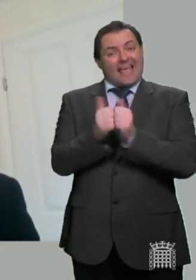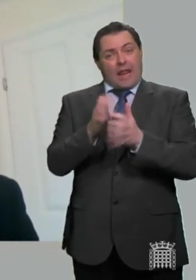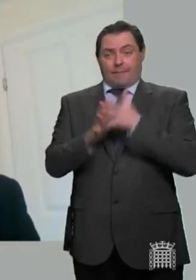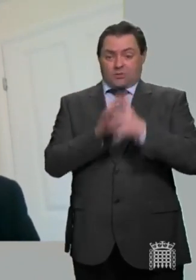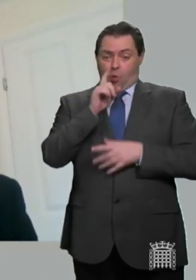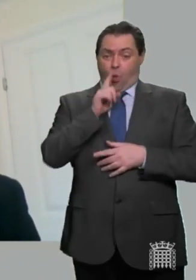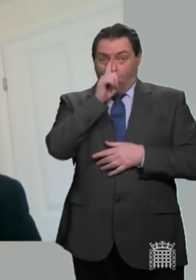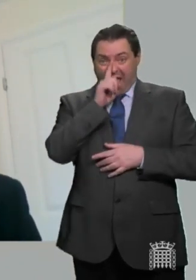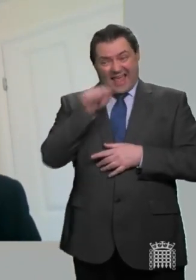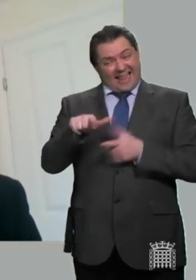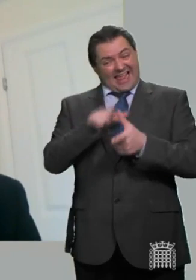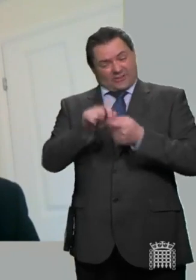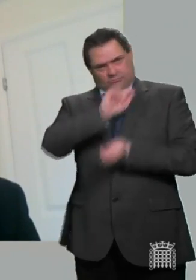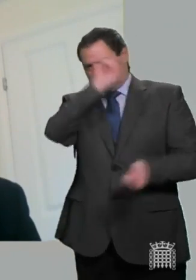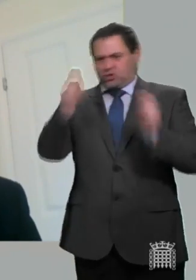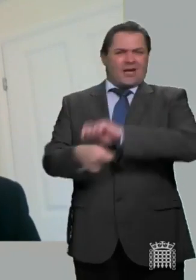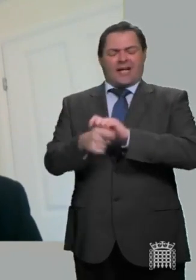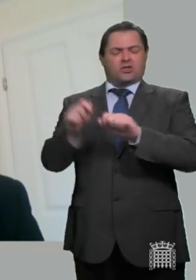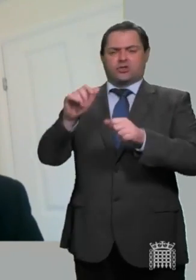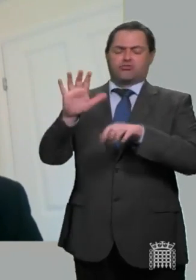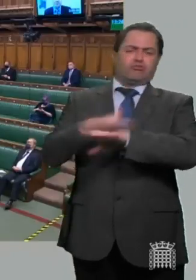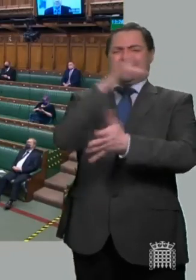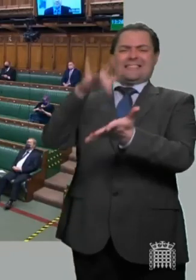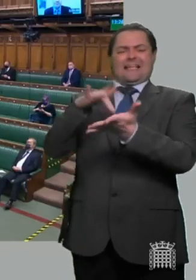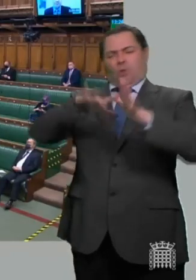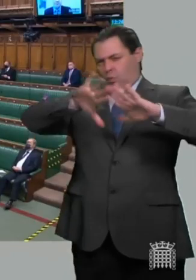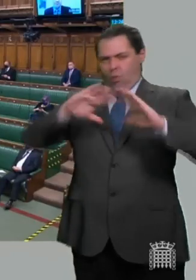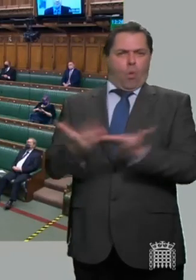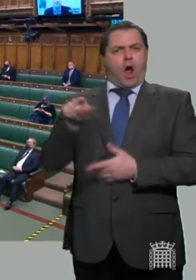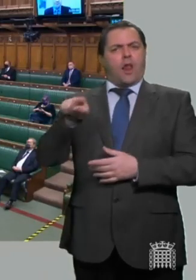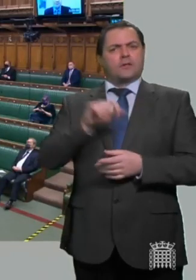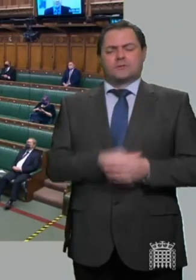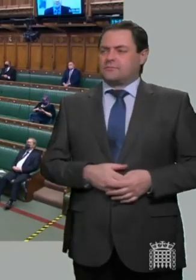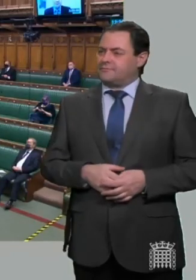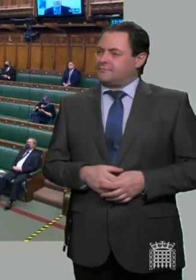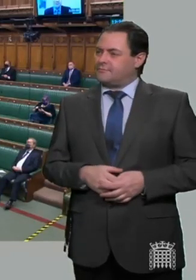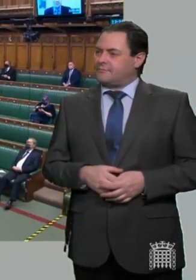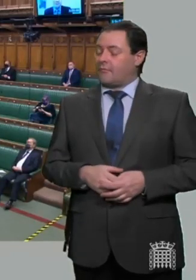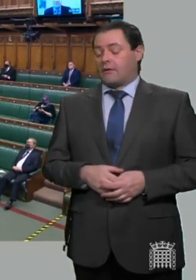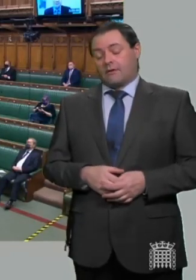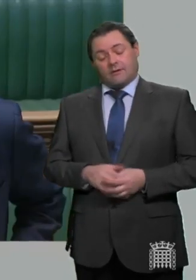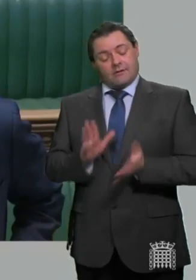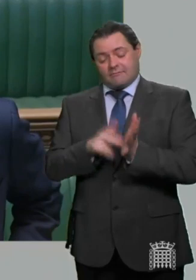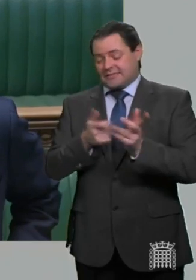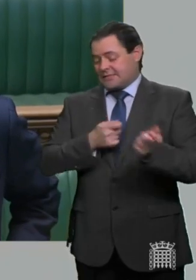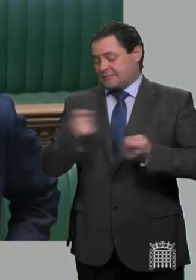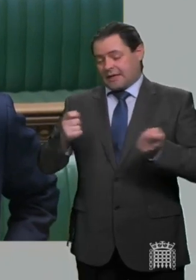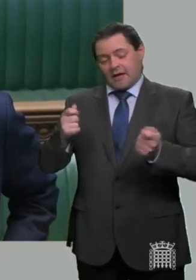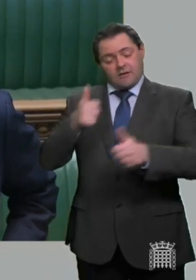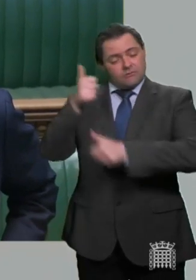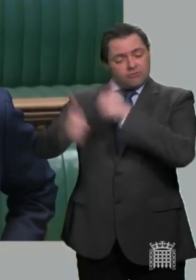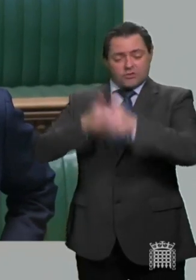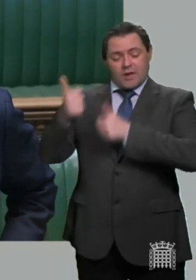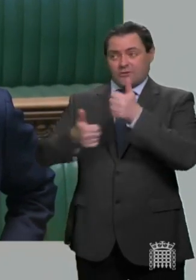of Europe into the green energy centre of the world. Well, Mr Speaker, really congratulate my honourable friend on his